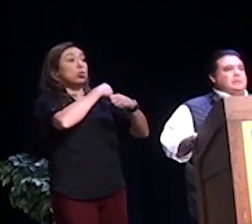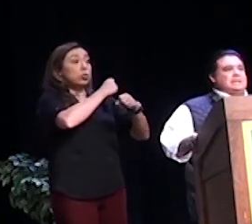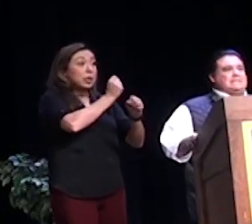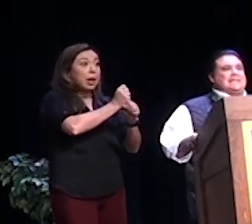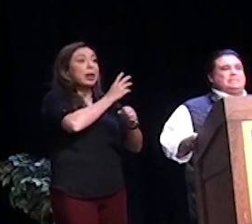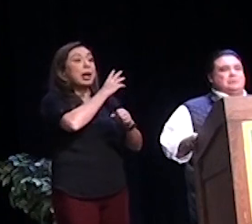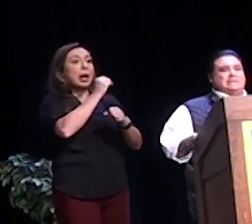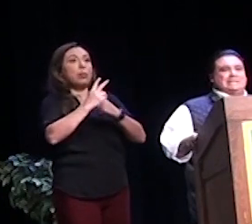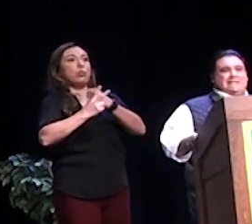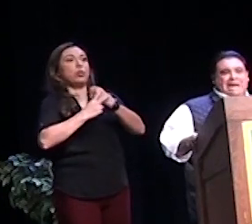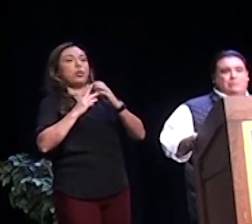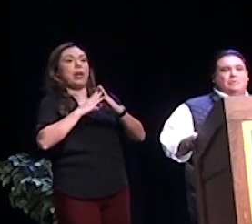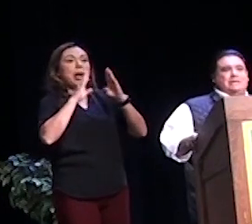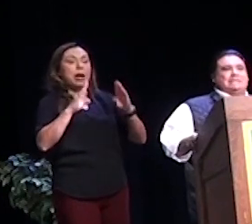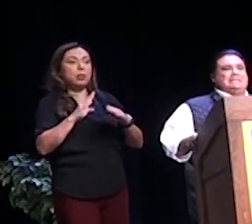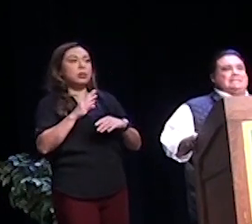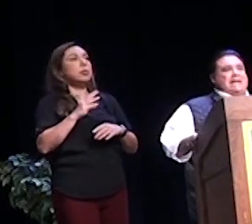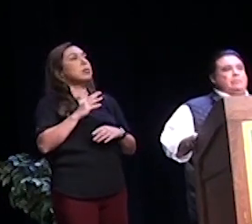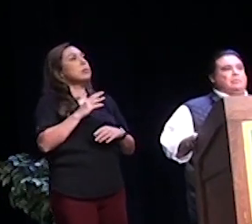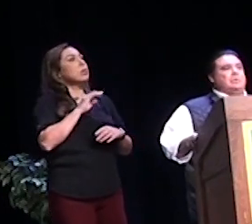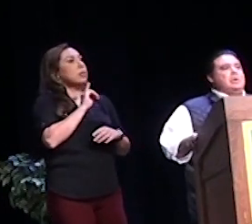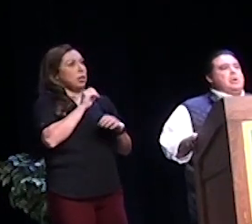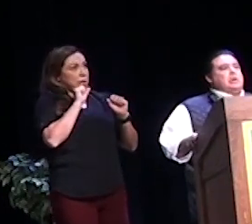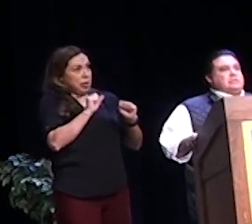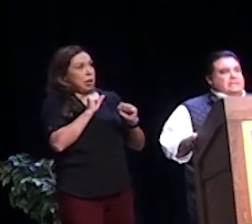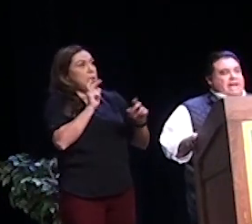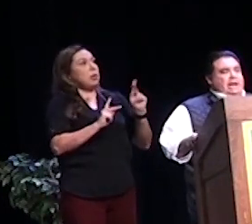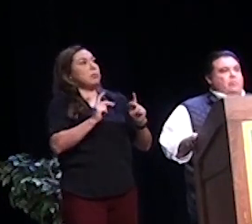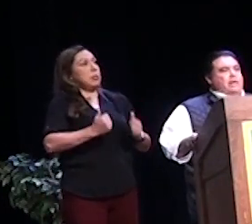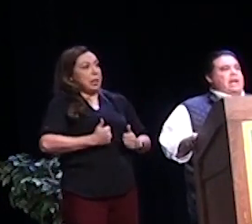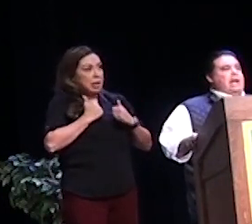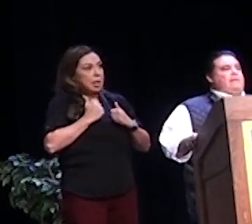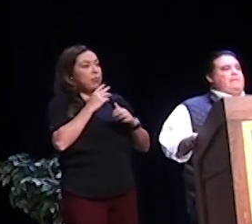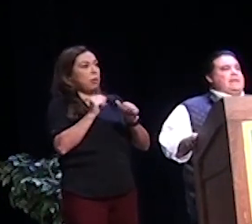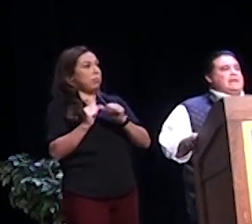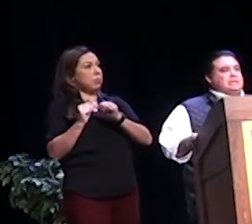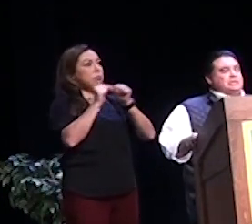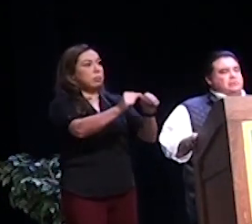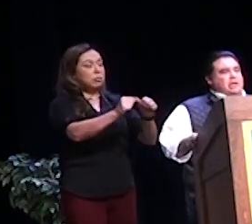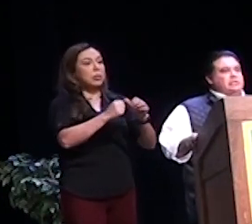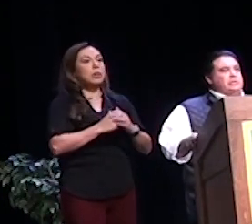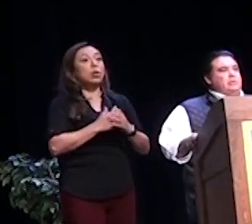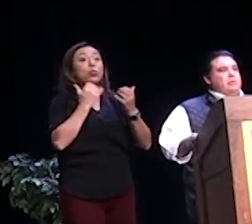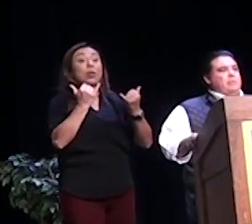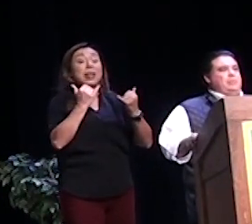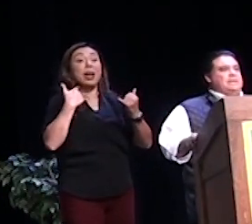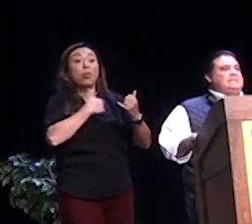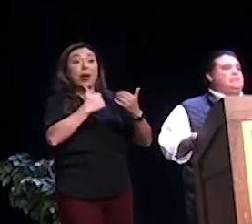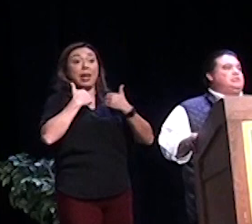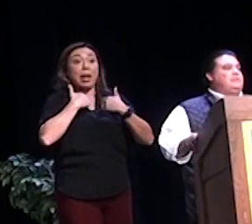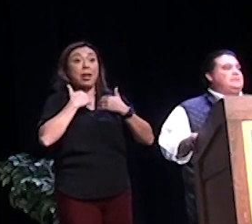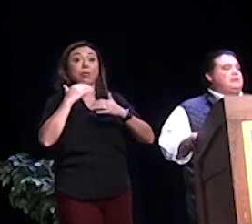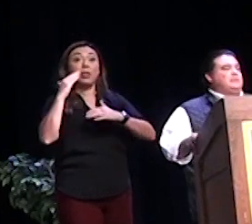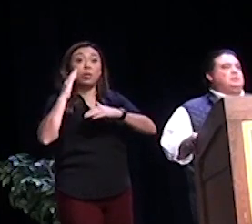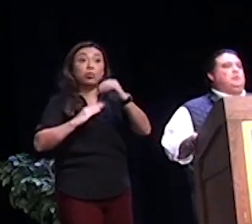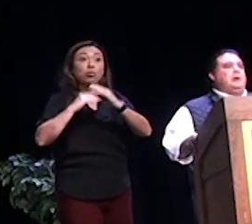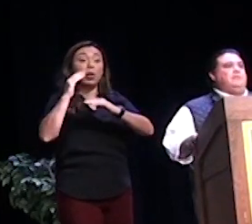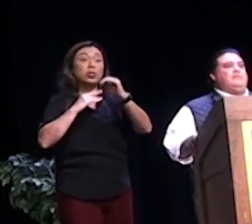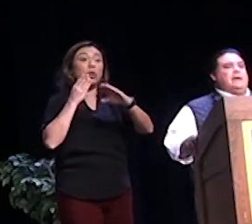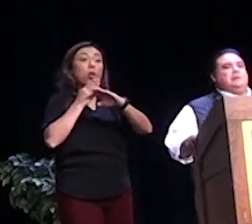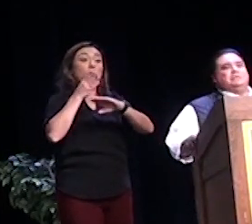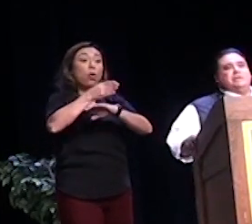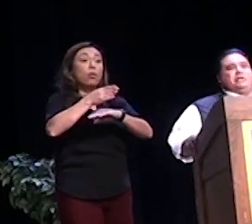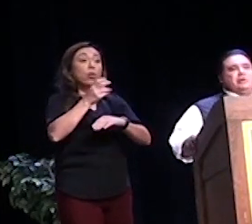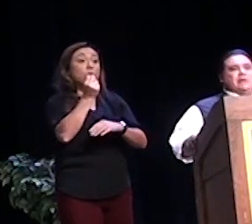that is affordable, accessible, attainable, and sustainable. Today, we have in construction or placed in service